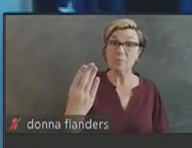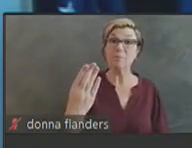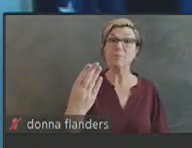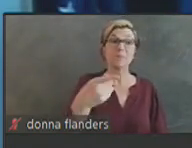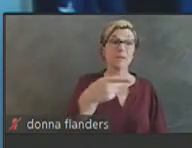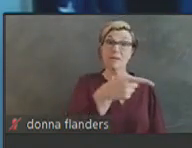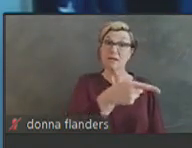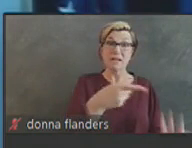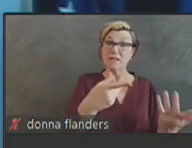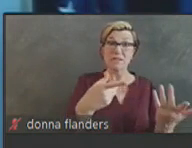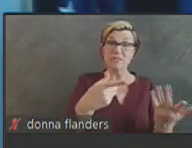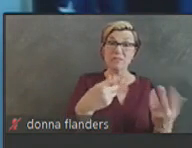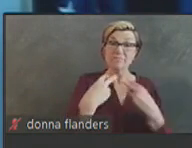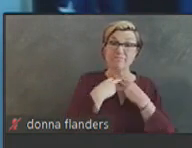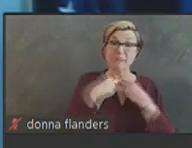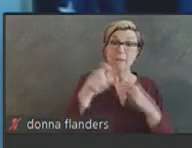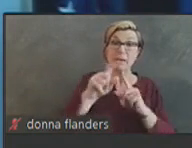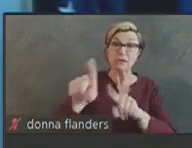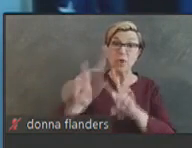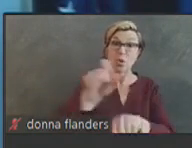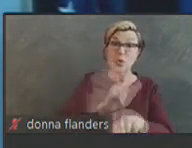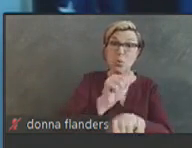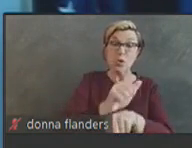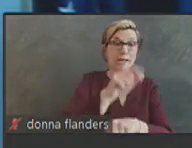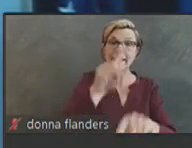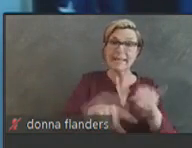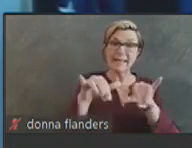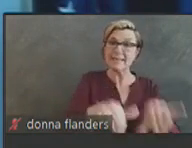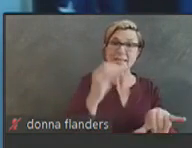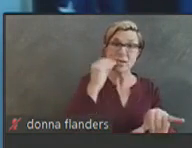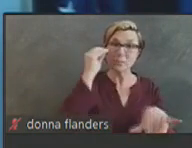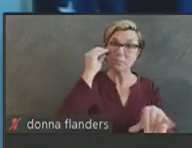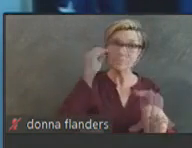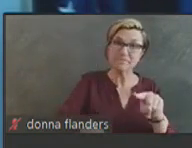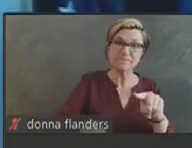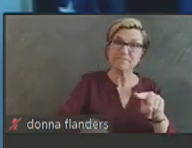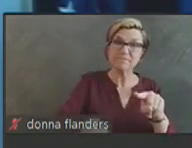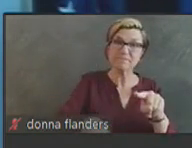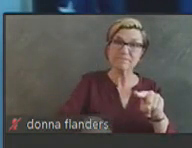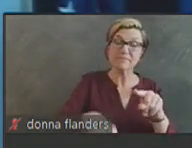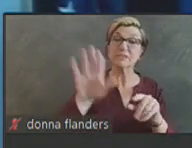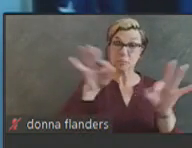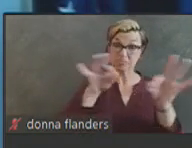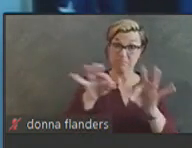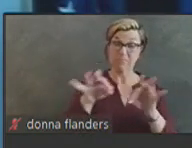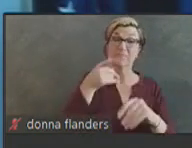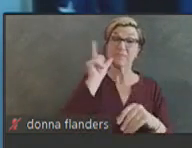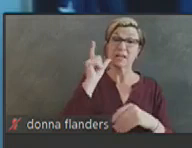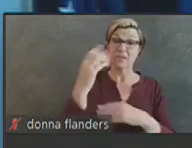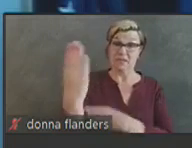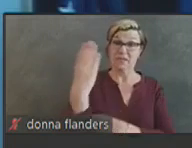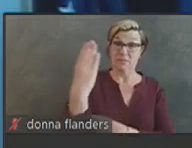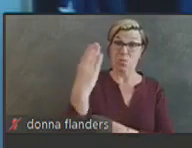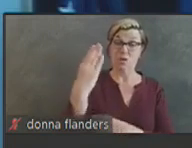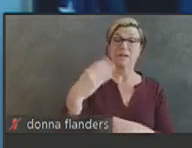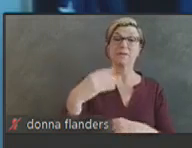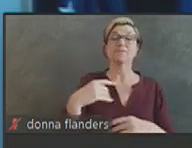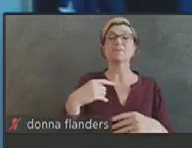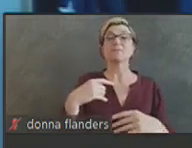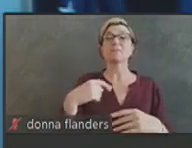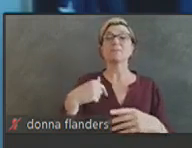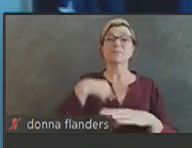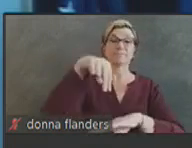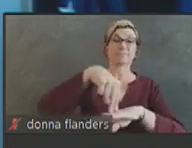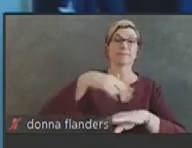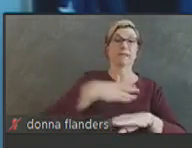in place. I was standing this morning in my office, in my home, it was yesterday, sheltered